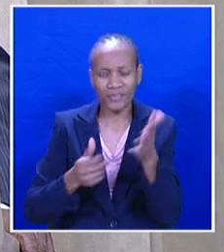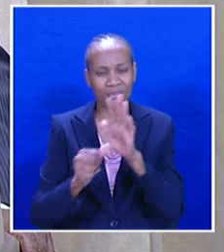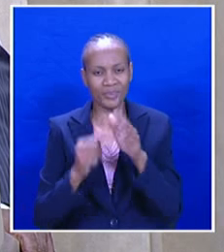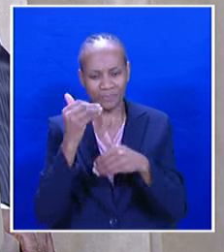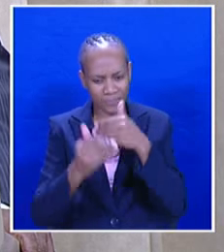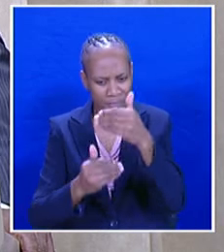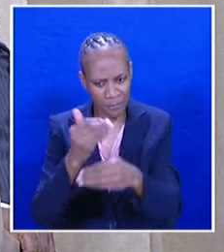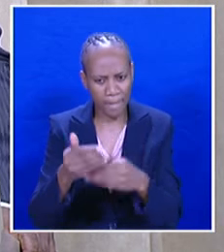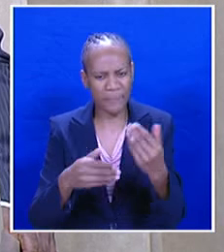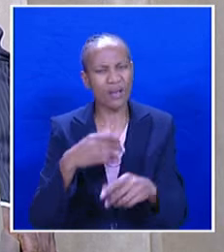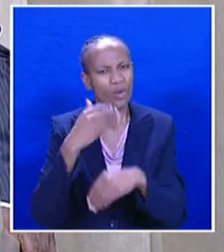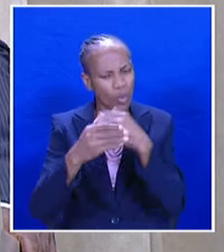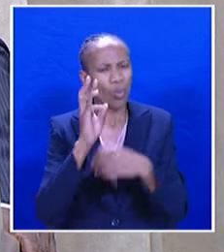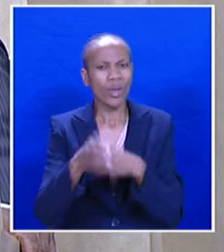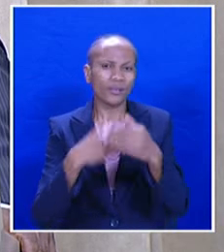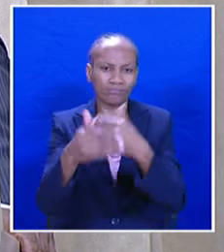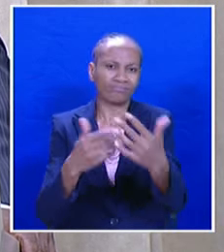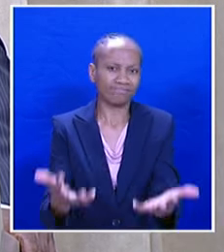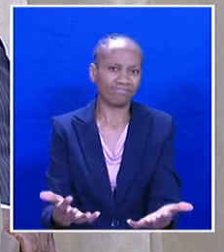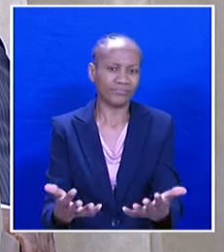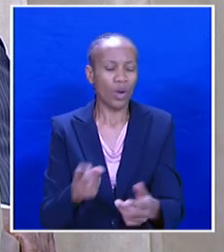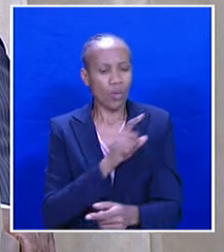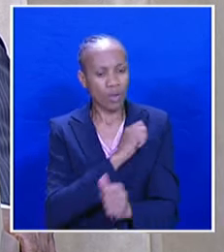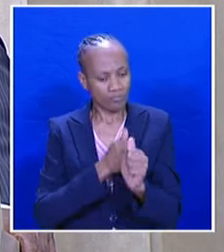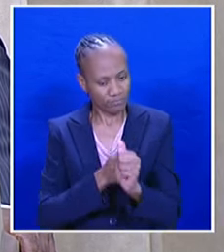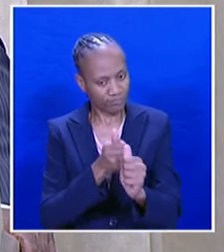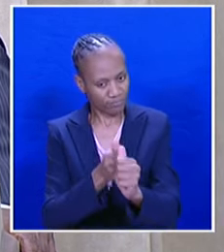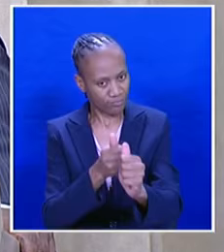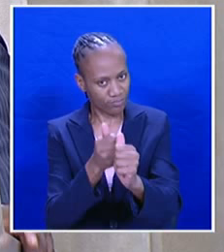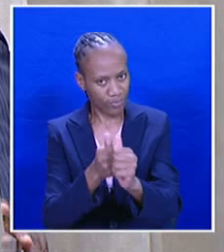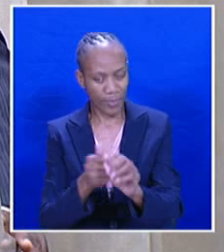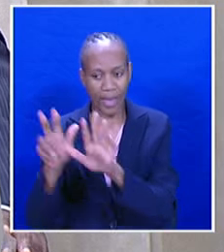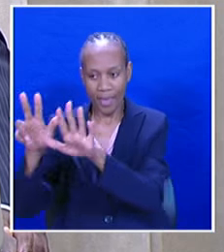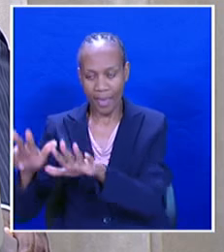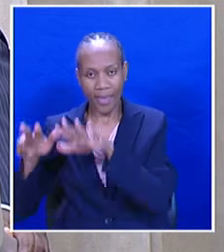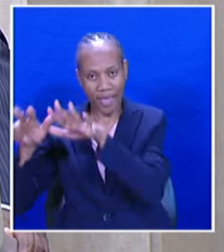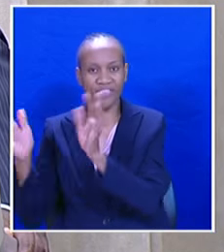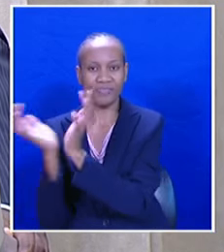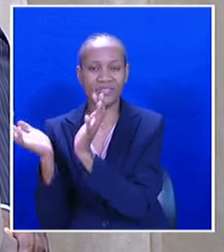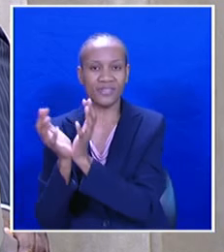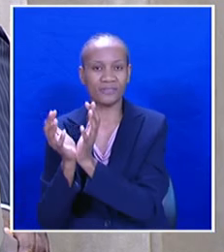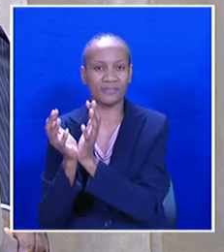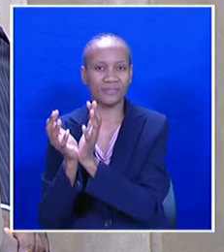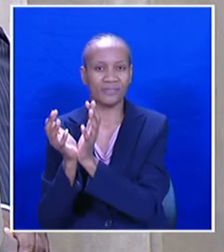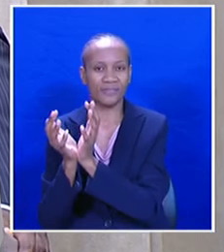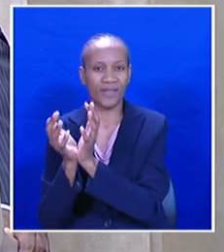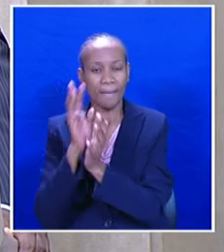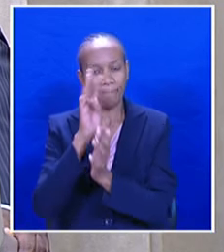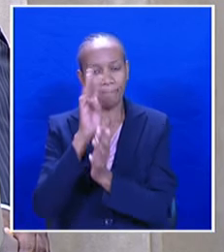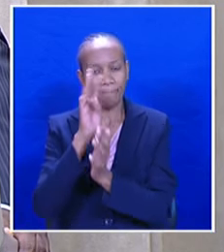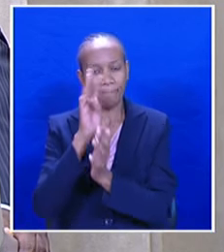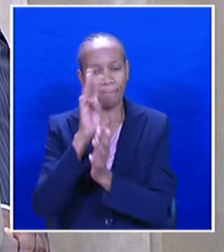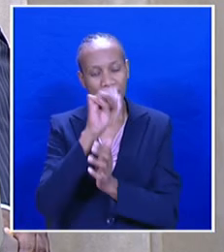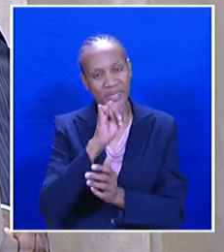to follow up on the outcomes of the 8th BNC. The 9th BNC,